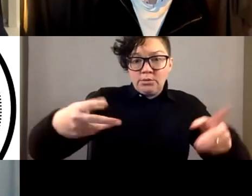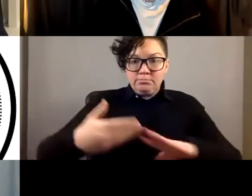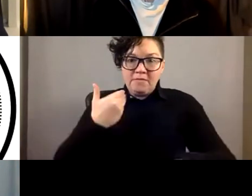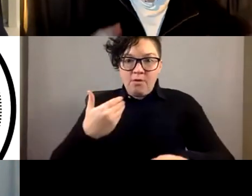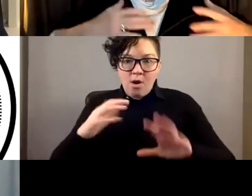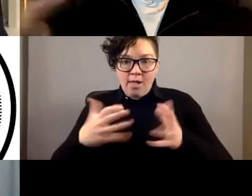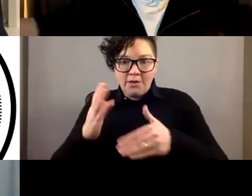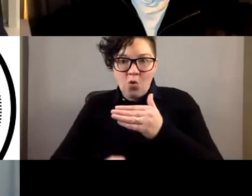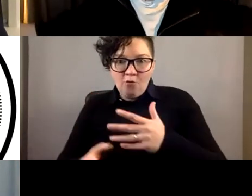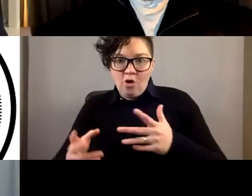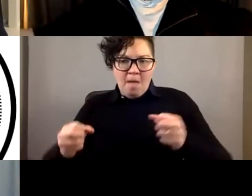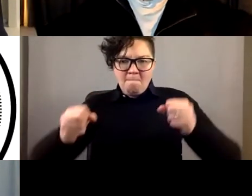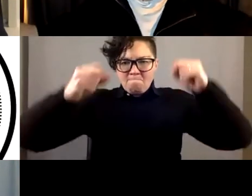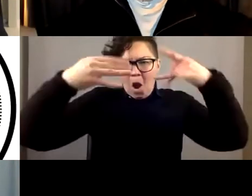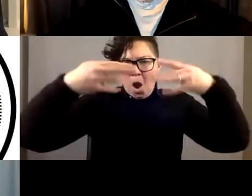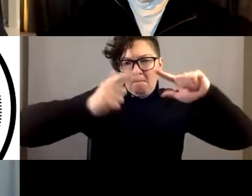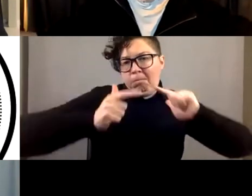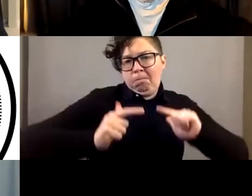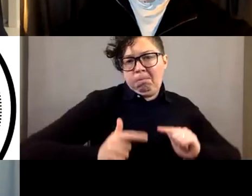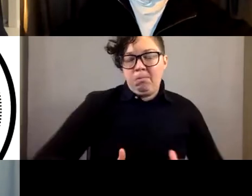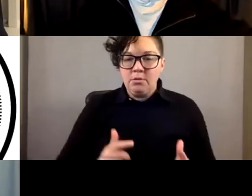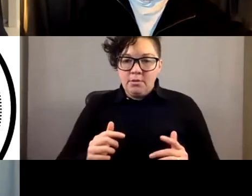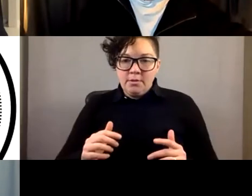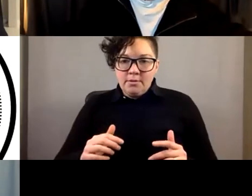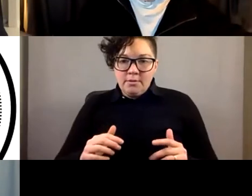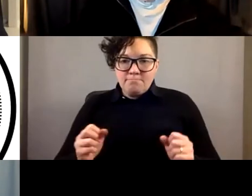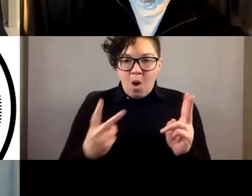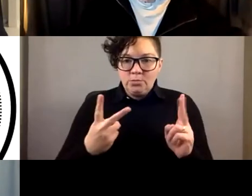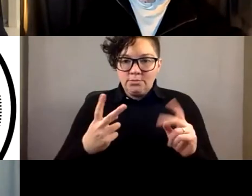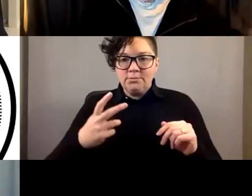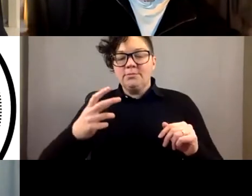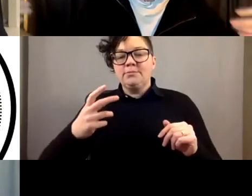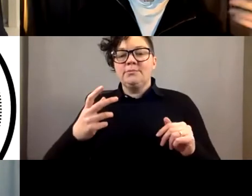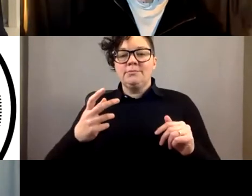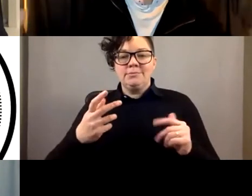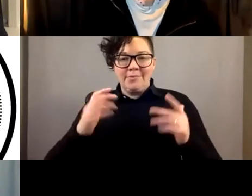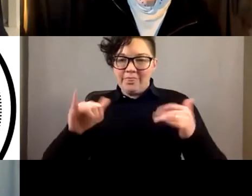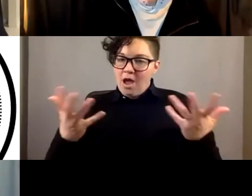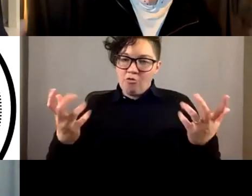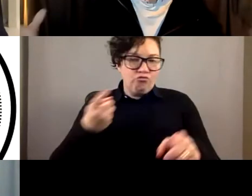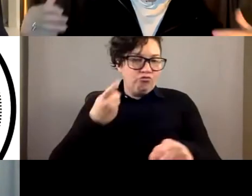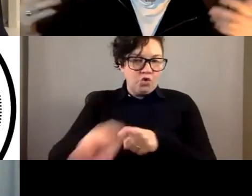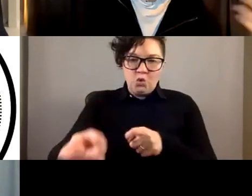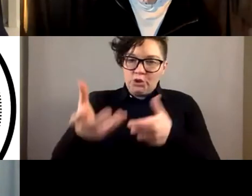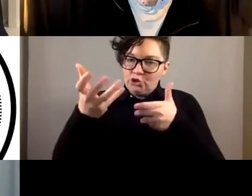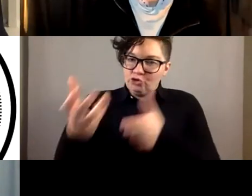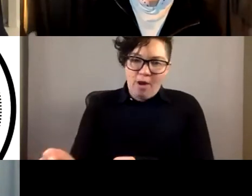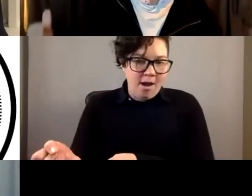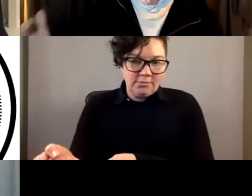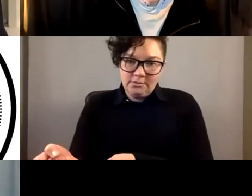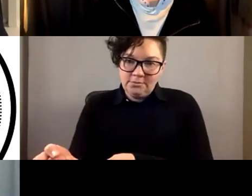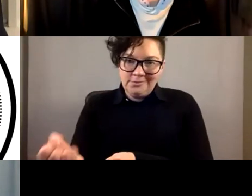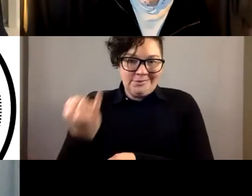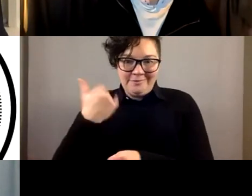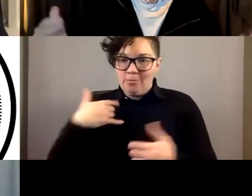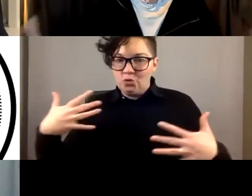into that, you know, bursts the walls of any ability to create trust and to learn from one another if we are too afraid to